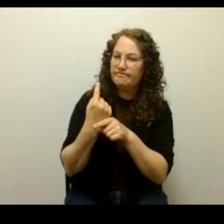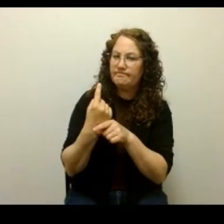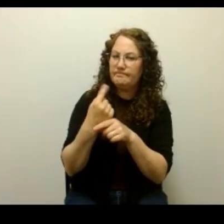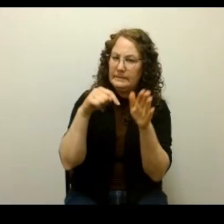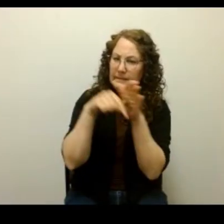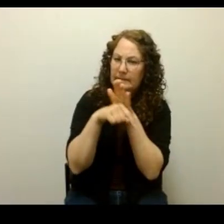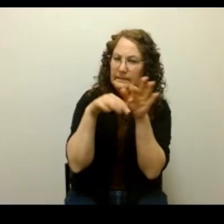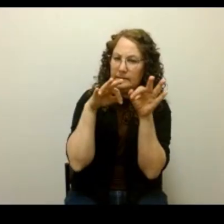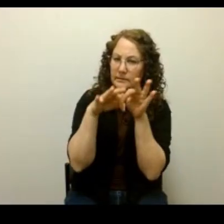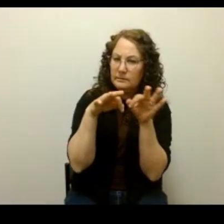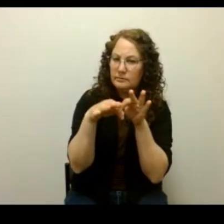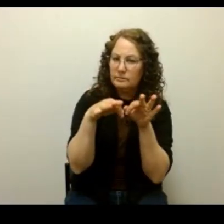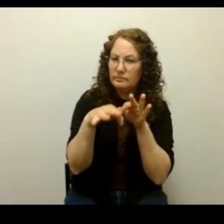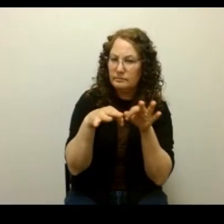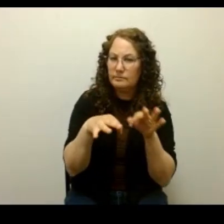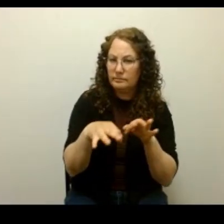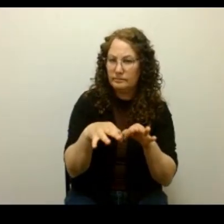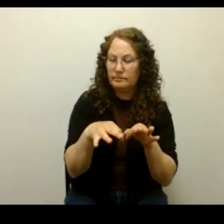description